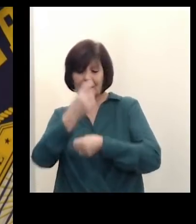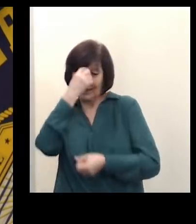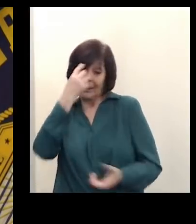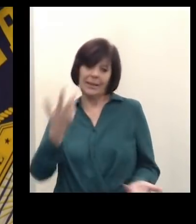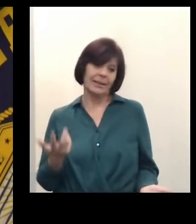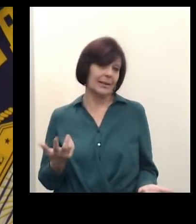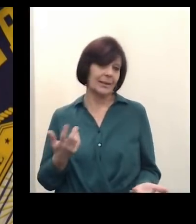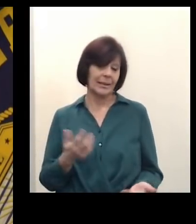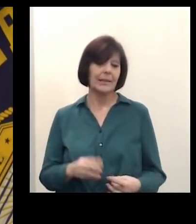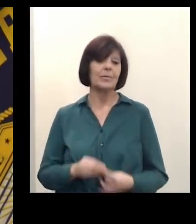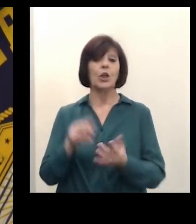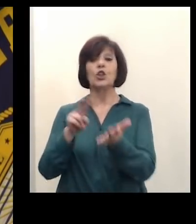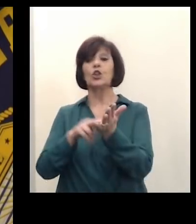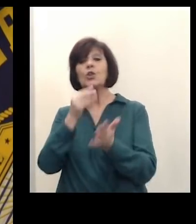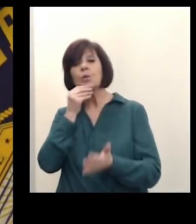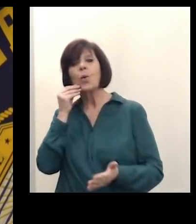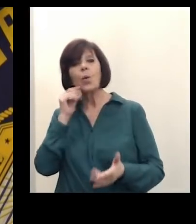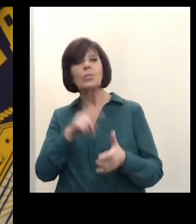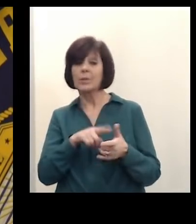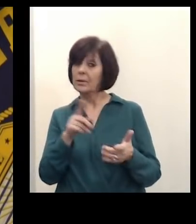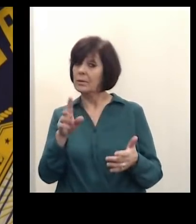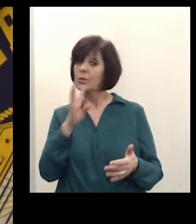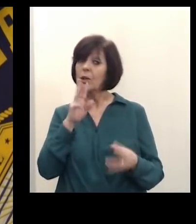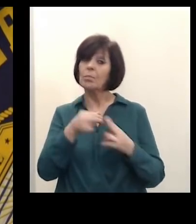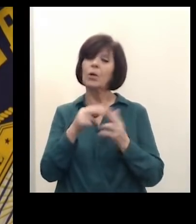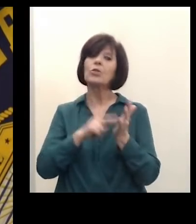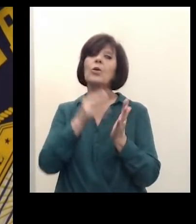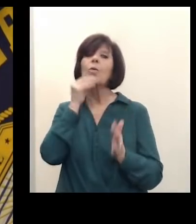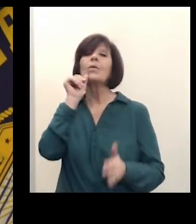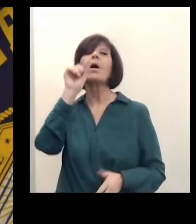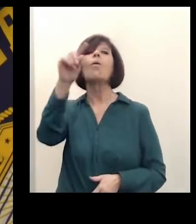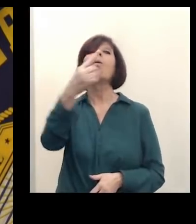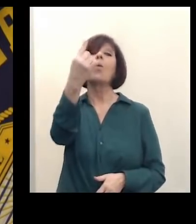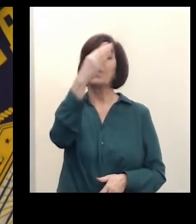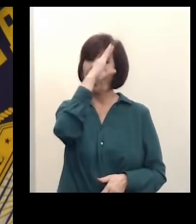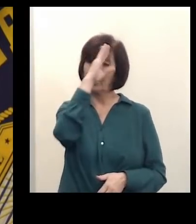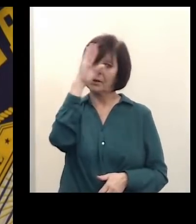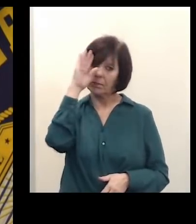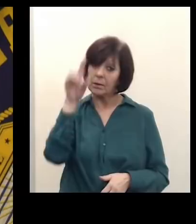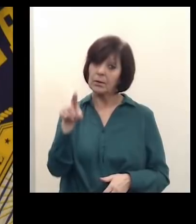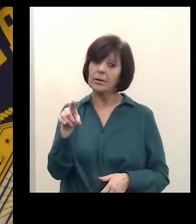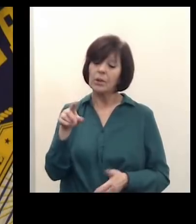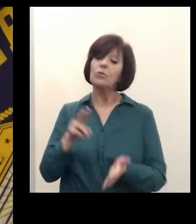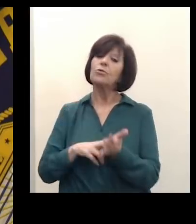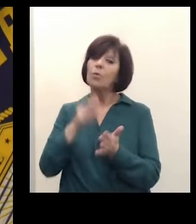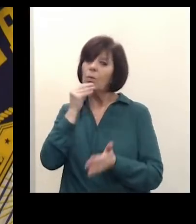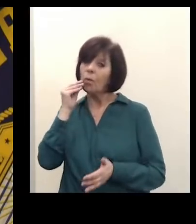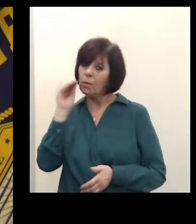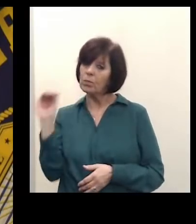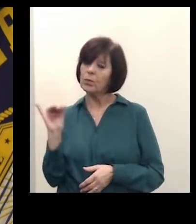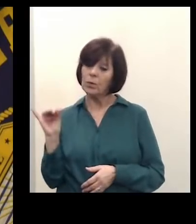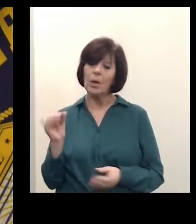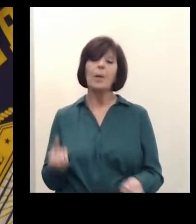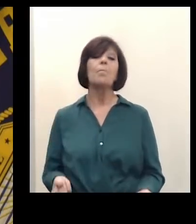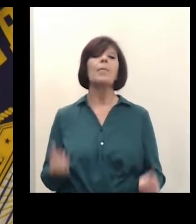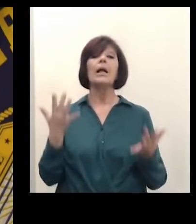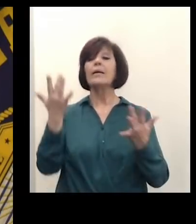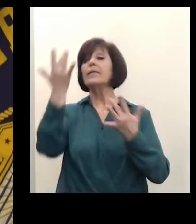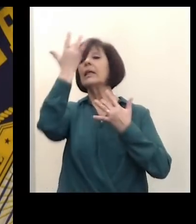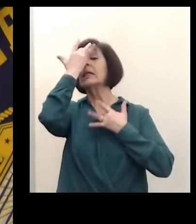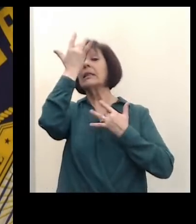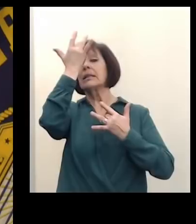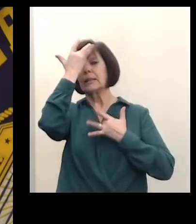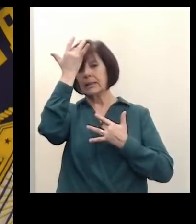and remember, we're also talking about nursing homes, not just the hospitals, that many of the illnesses